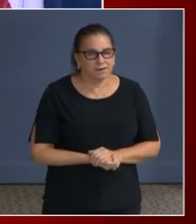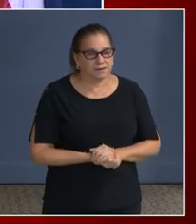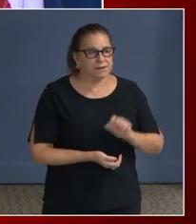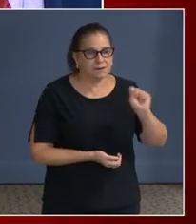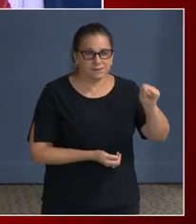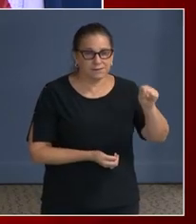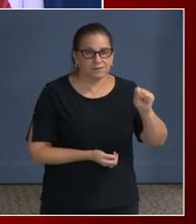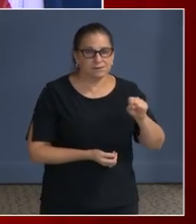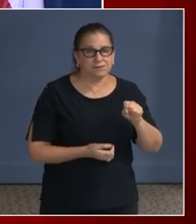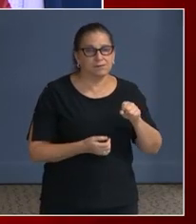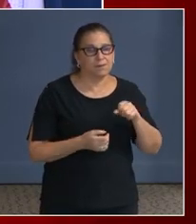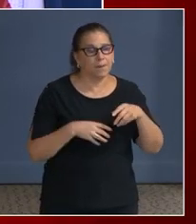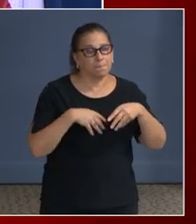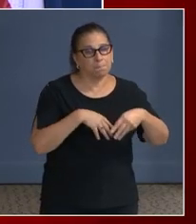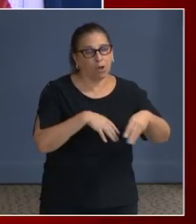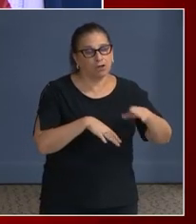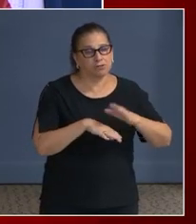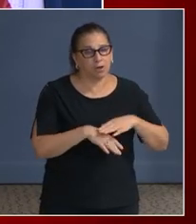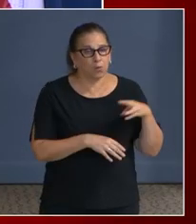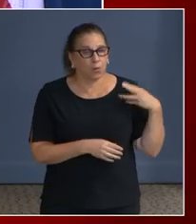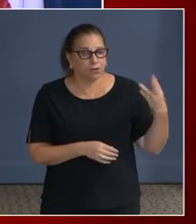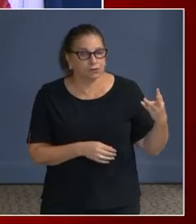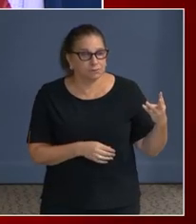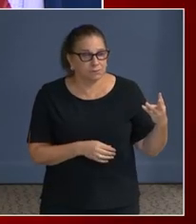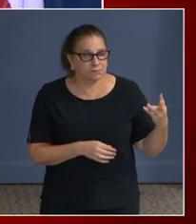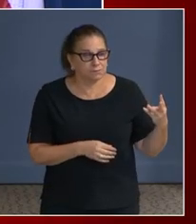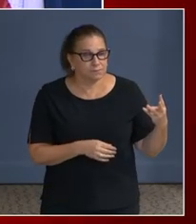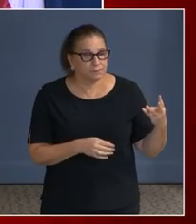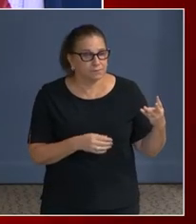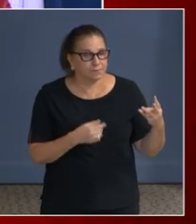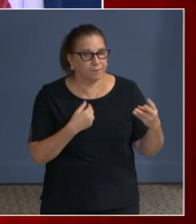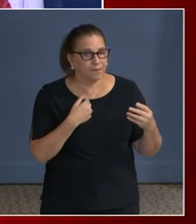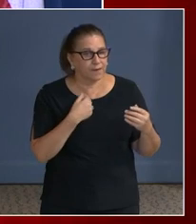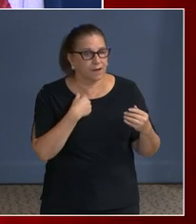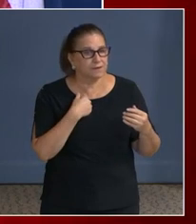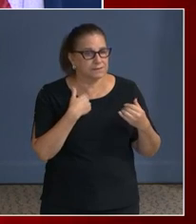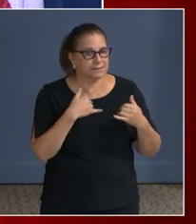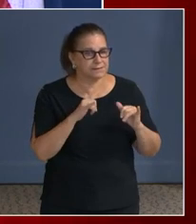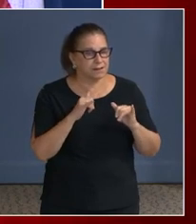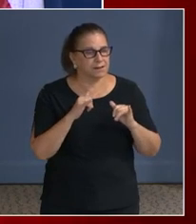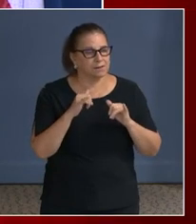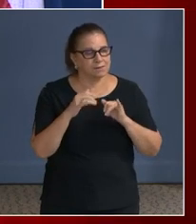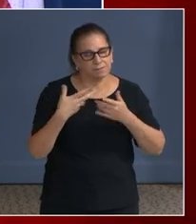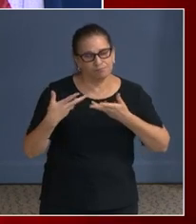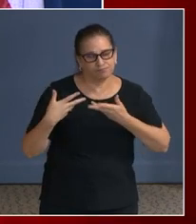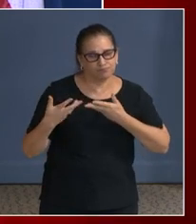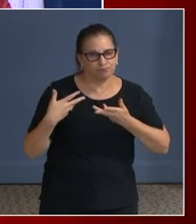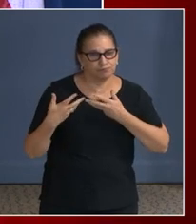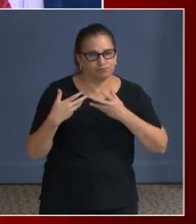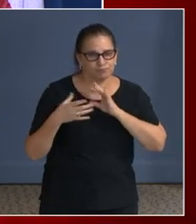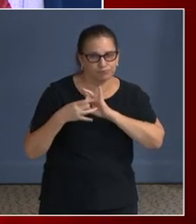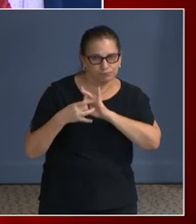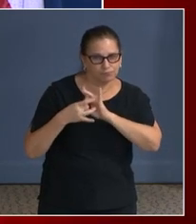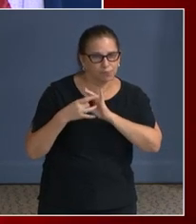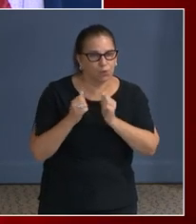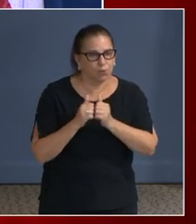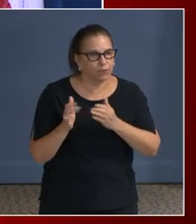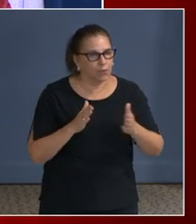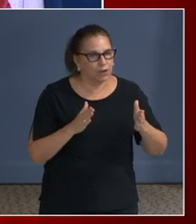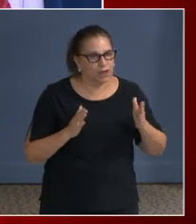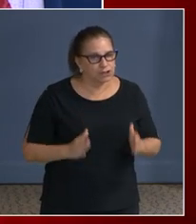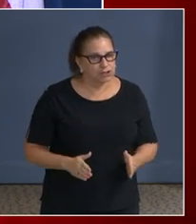March on Washington was announced, we have been in constant contact with the organizers of the National Action Network.